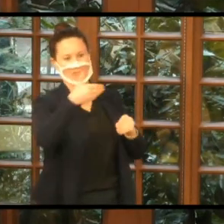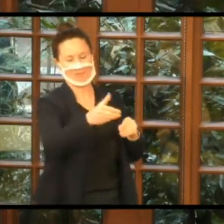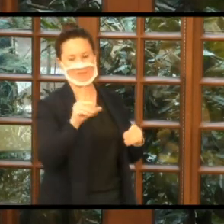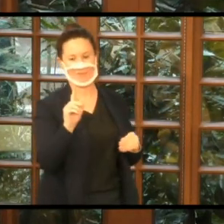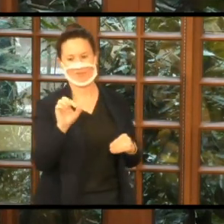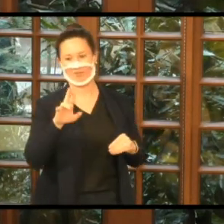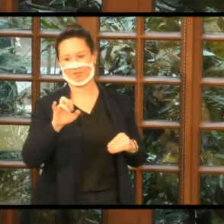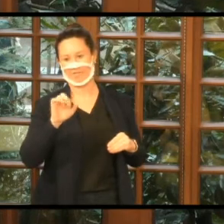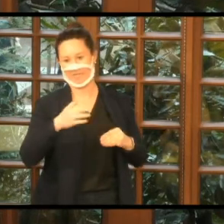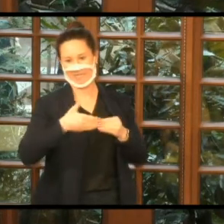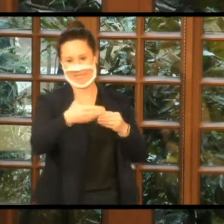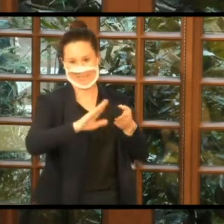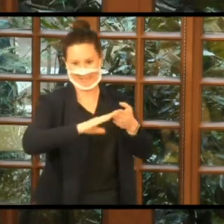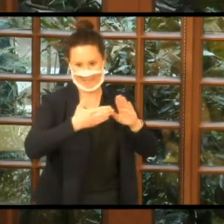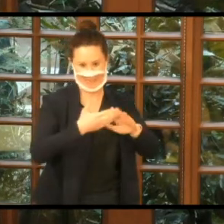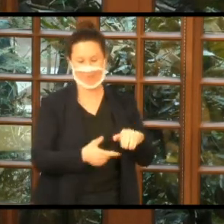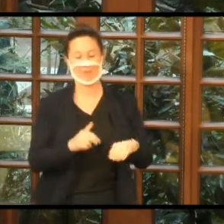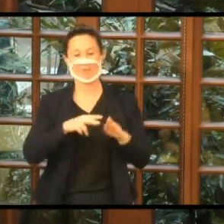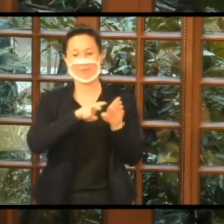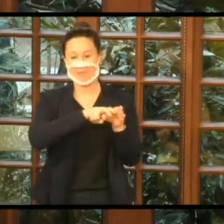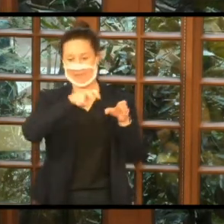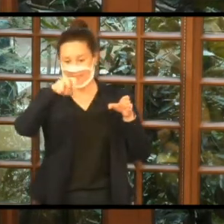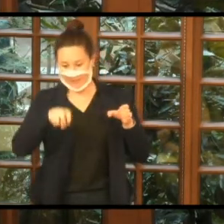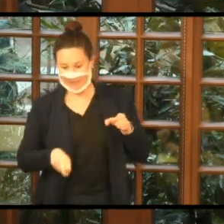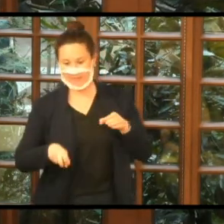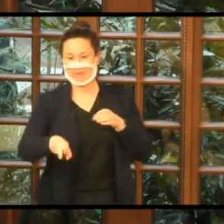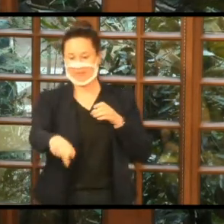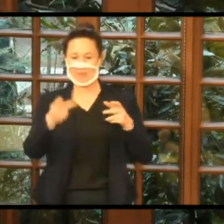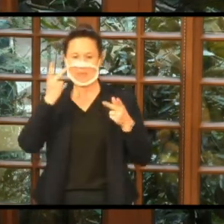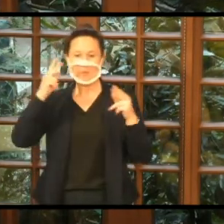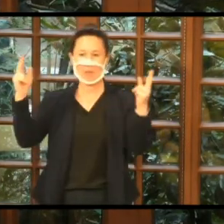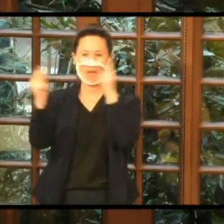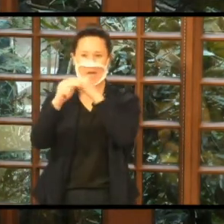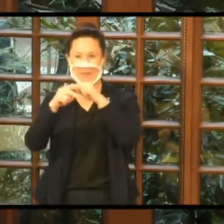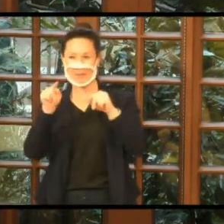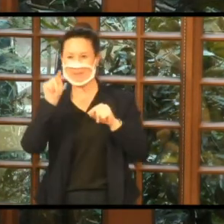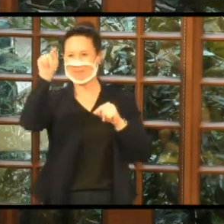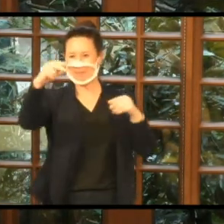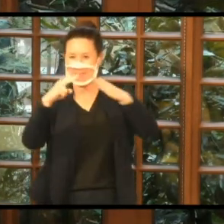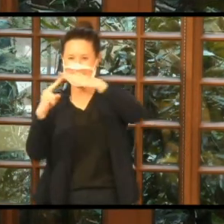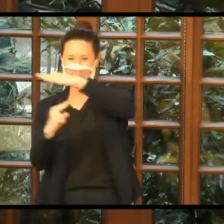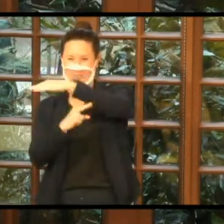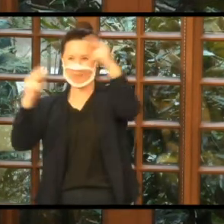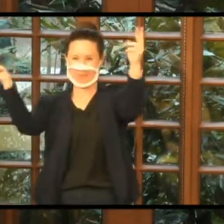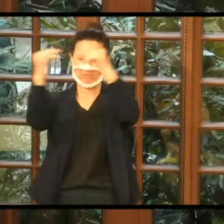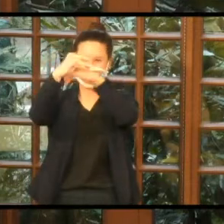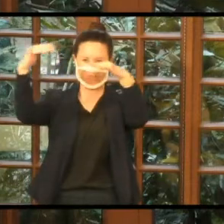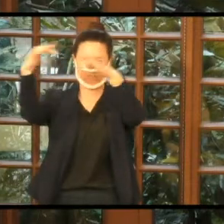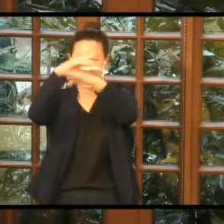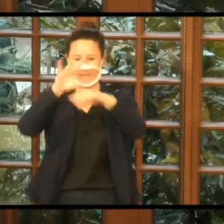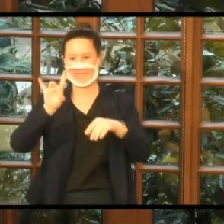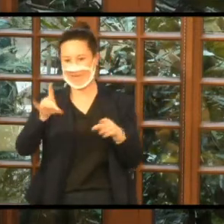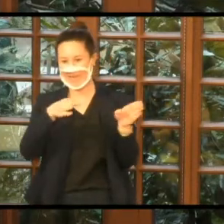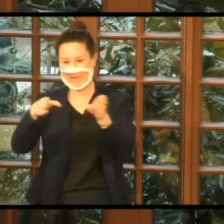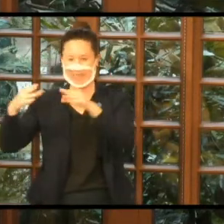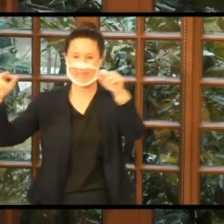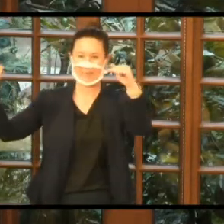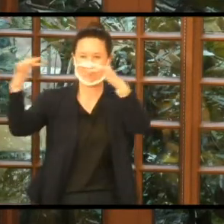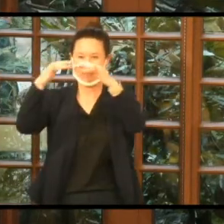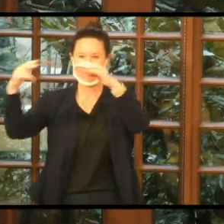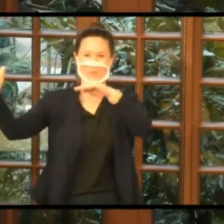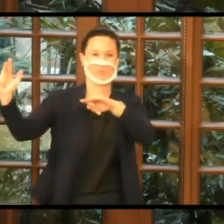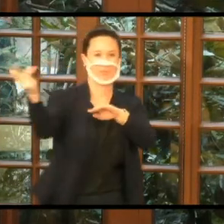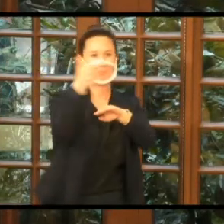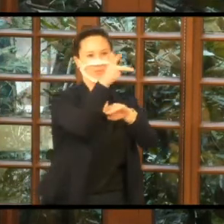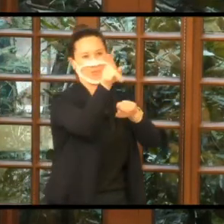miles ahead, the raised interstate cut through town. The elevated belt of highway was a streak of light, an eight-lane channel curving northeast, upstate